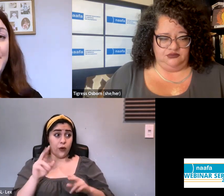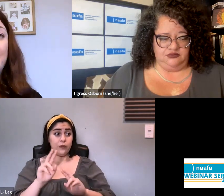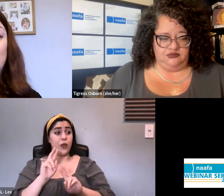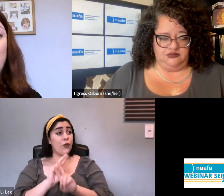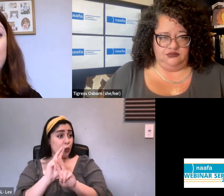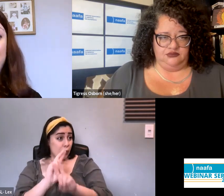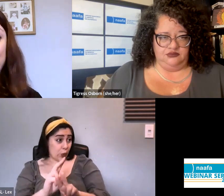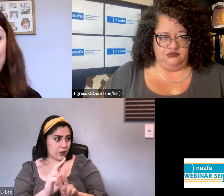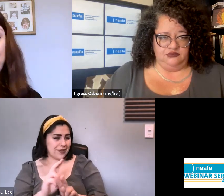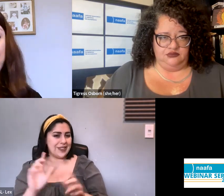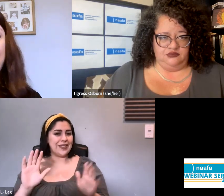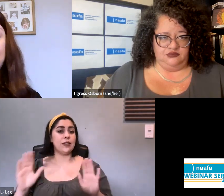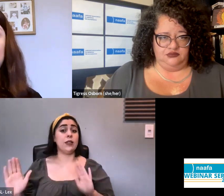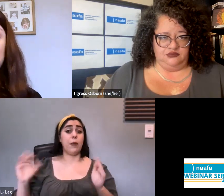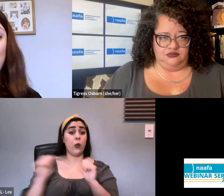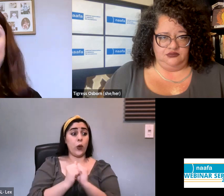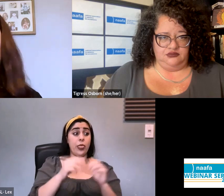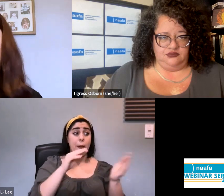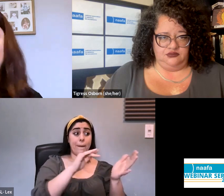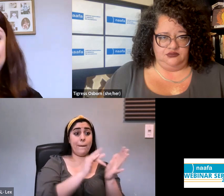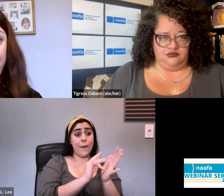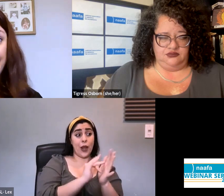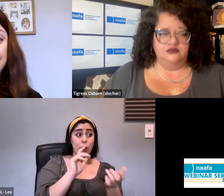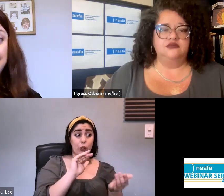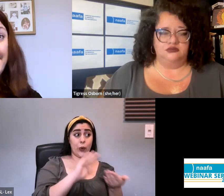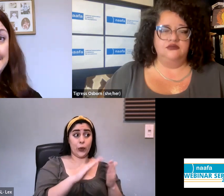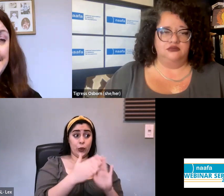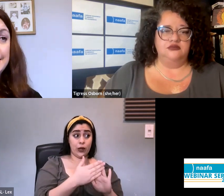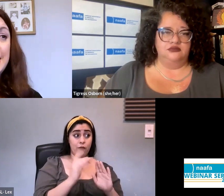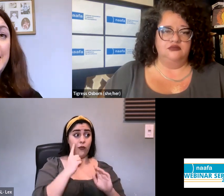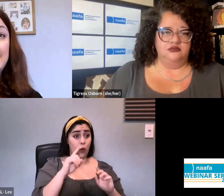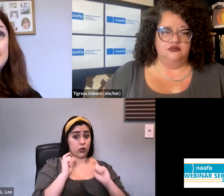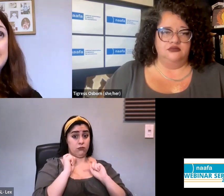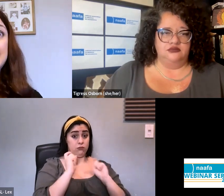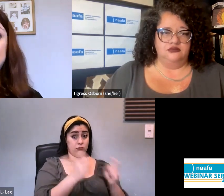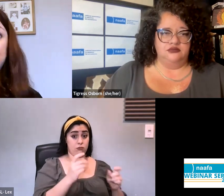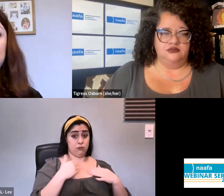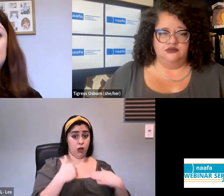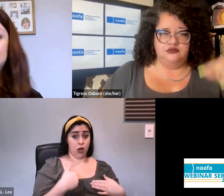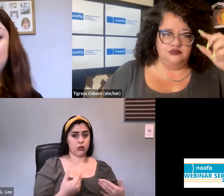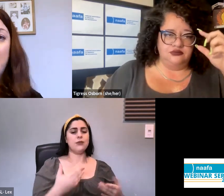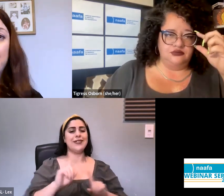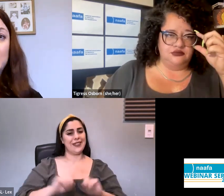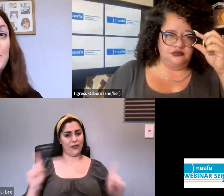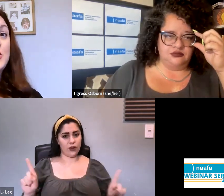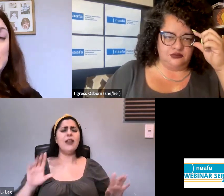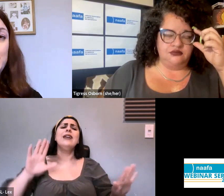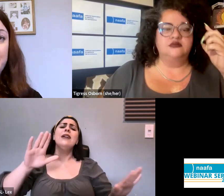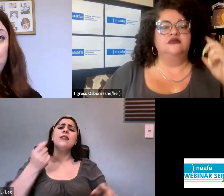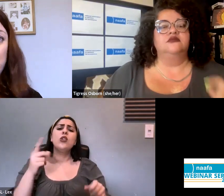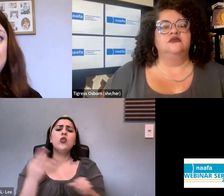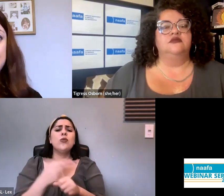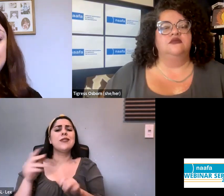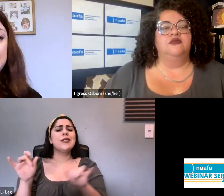lot different than what the medical community and donating your body to science is. It uses the same chemicals, but it's